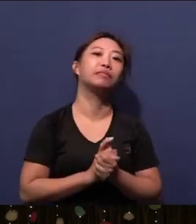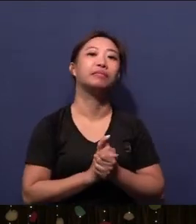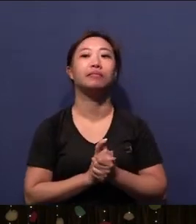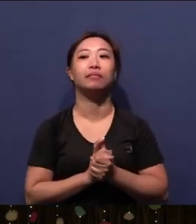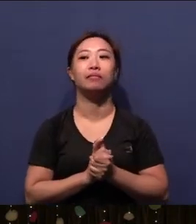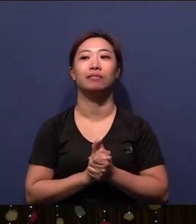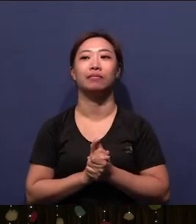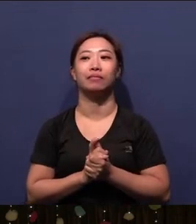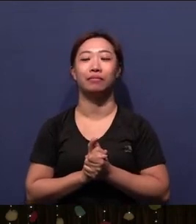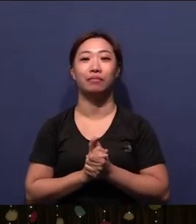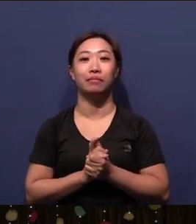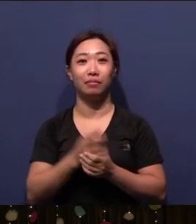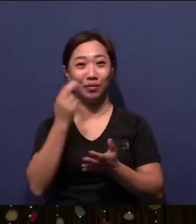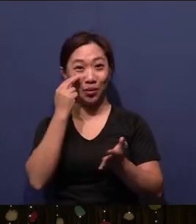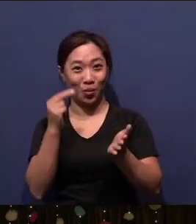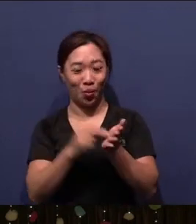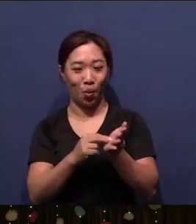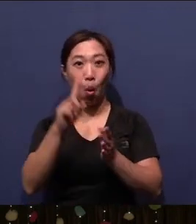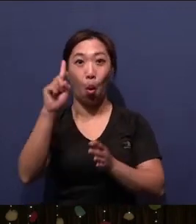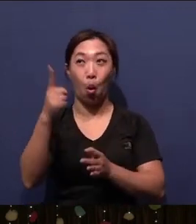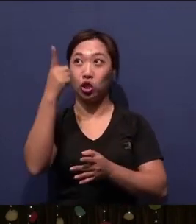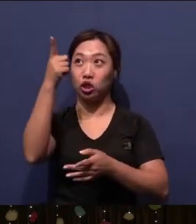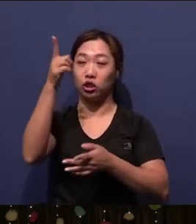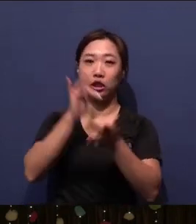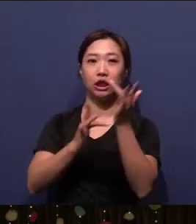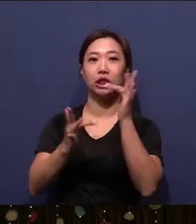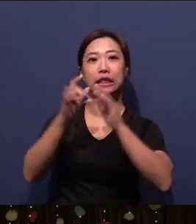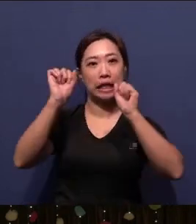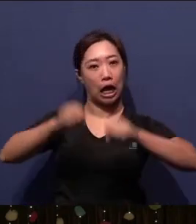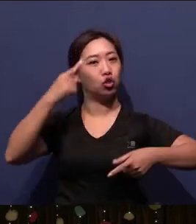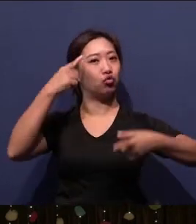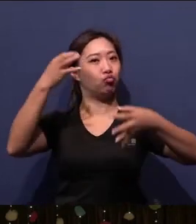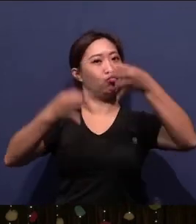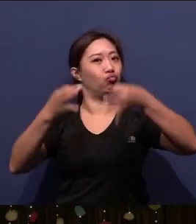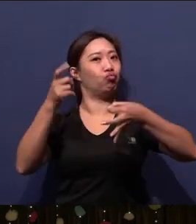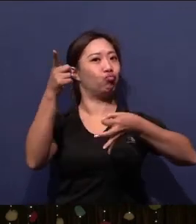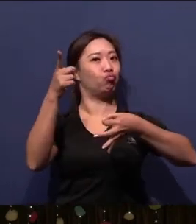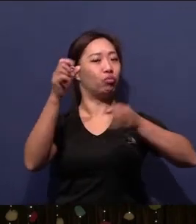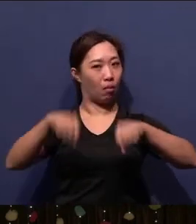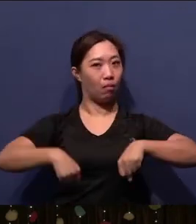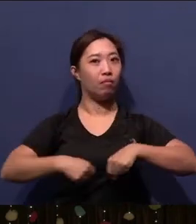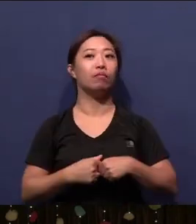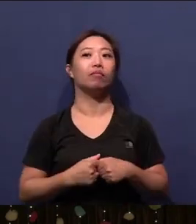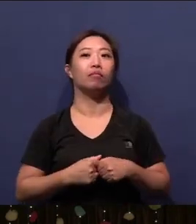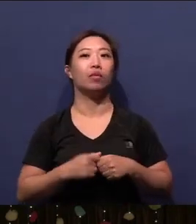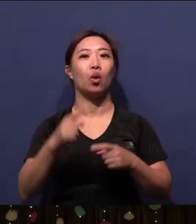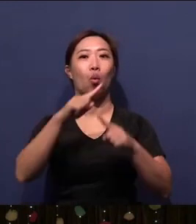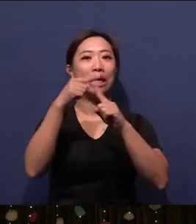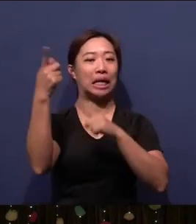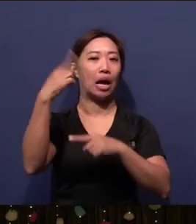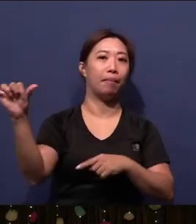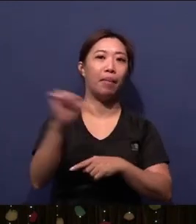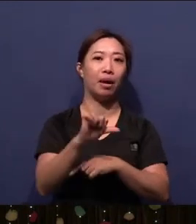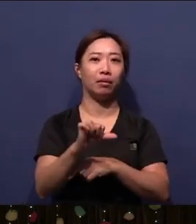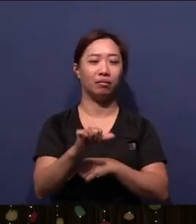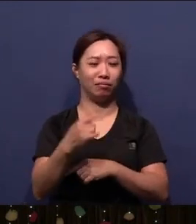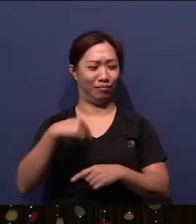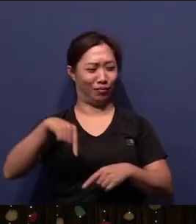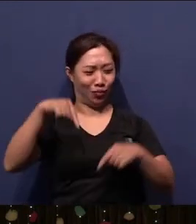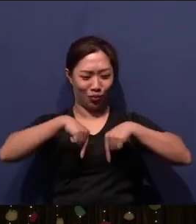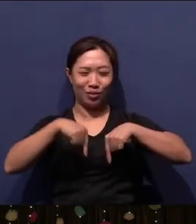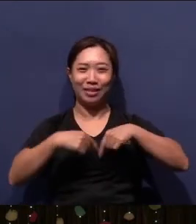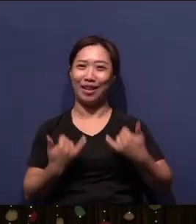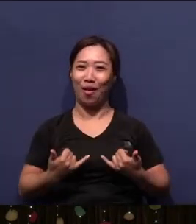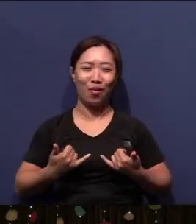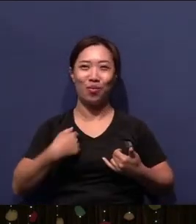Note here that only Jesus can judge when he returns. On this part, on our side, we can never know whether